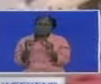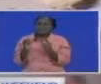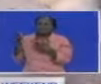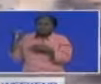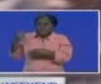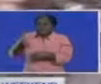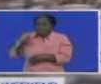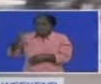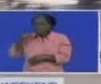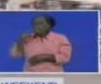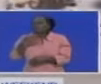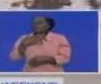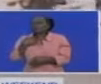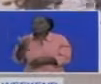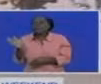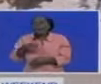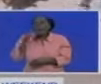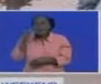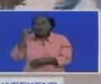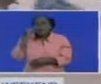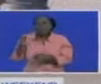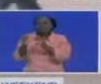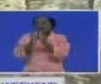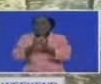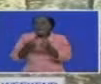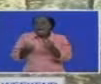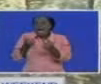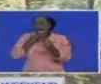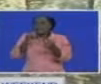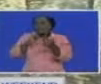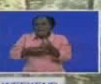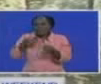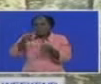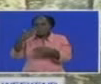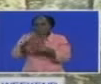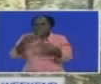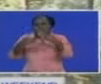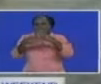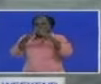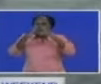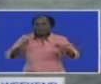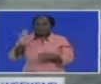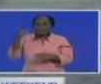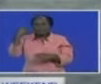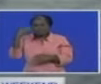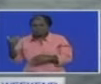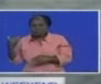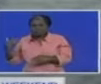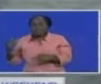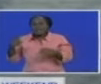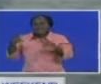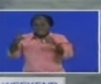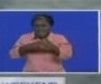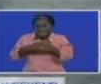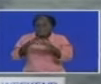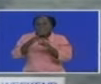says she would like to go back home where together with her husband they had built their house for their children on a 7-acre piece